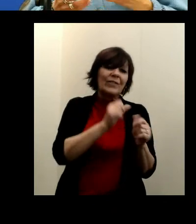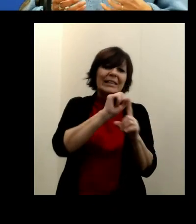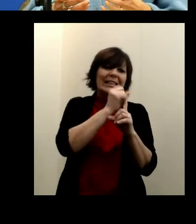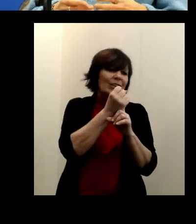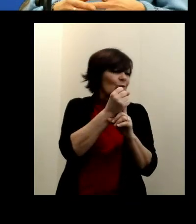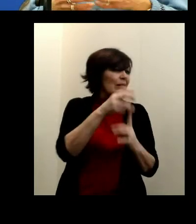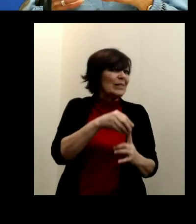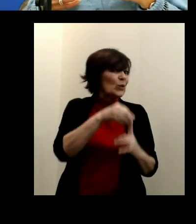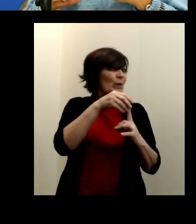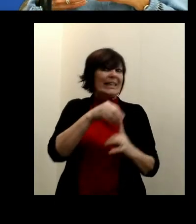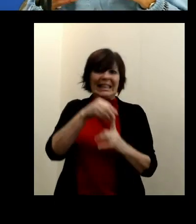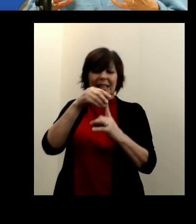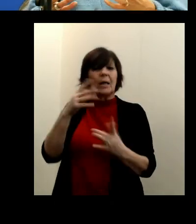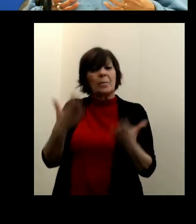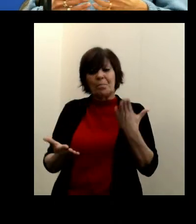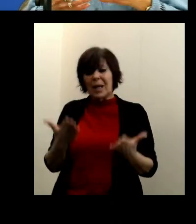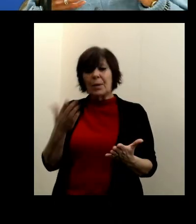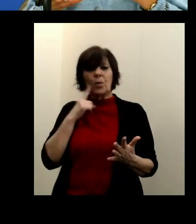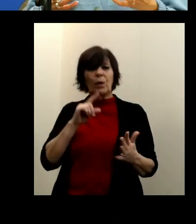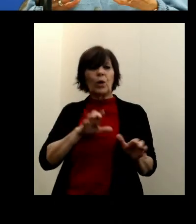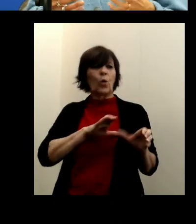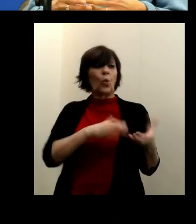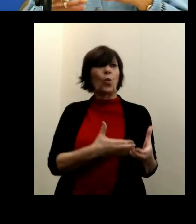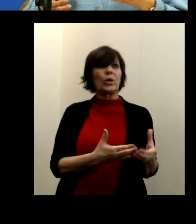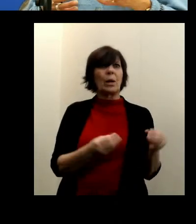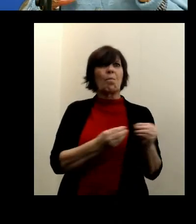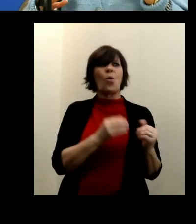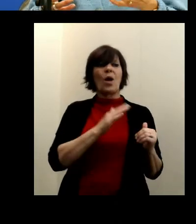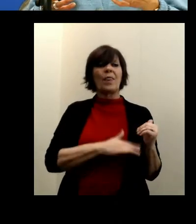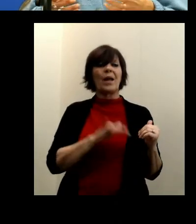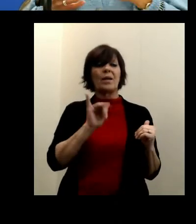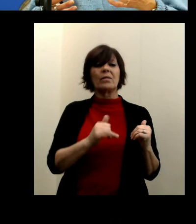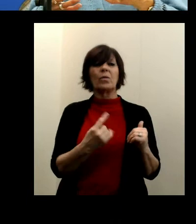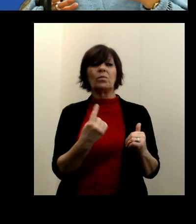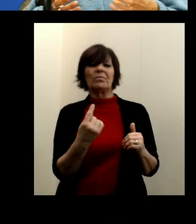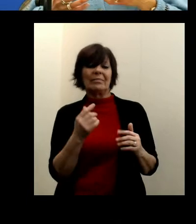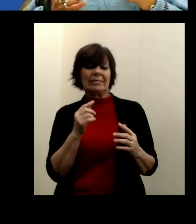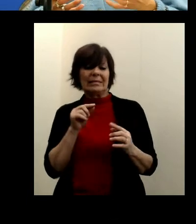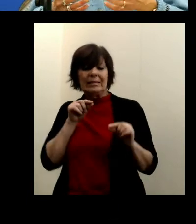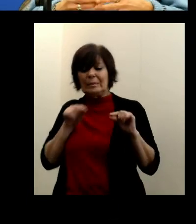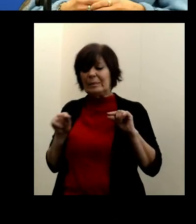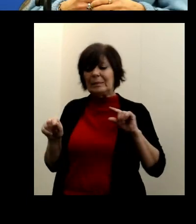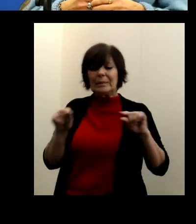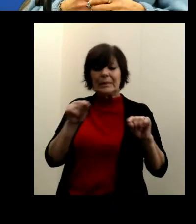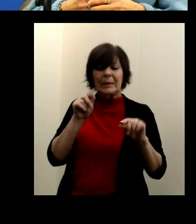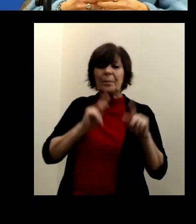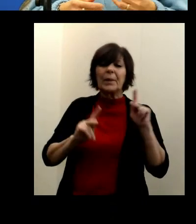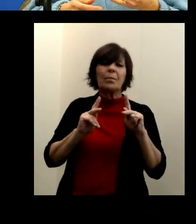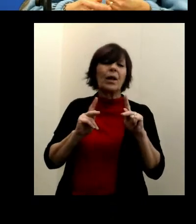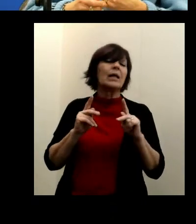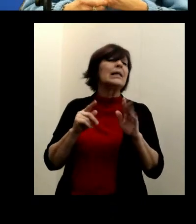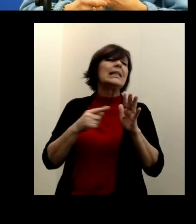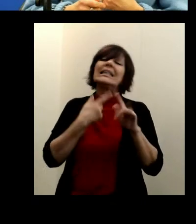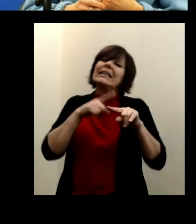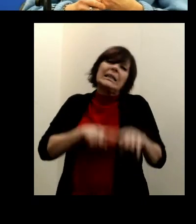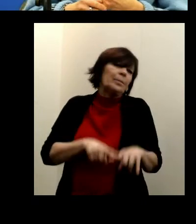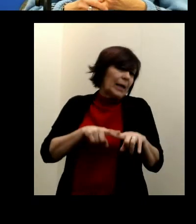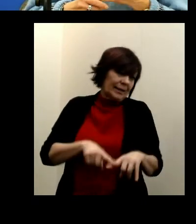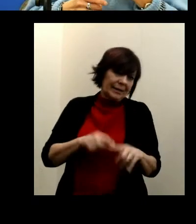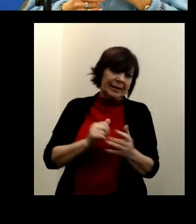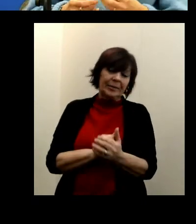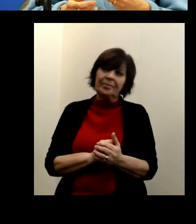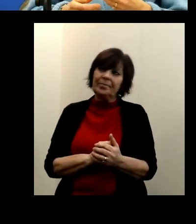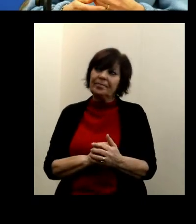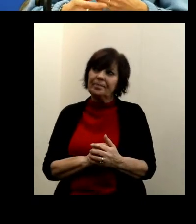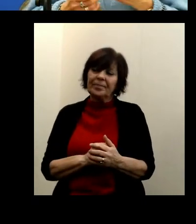could be circumstances where we might quarantine more than just the people who are within 6 feet for 10 minutes or more, based on